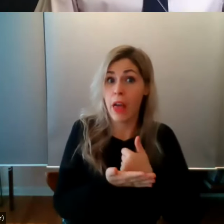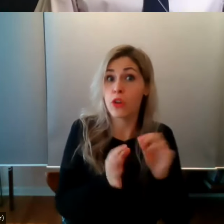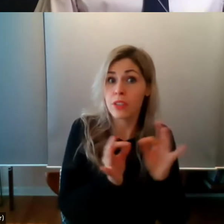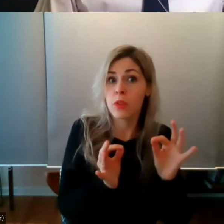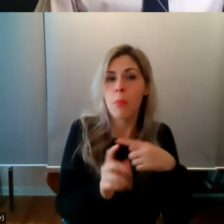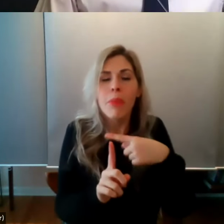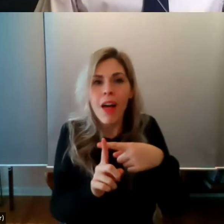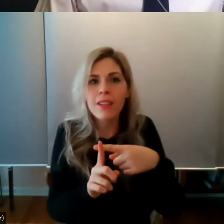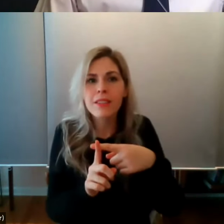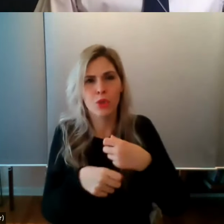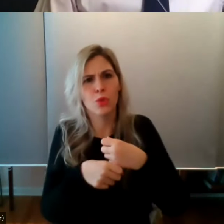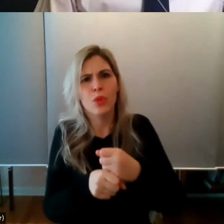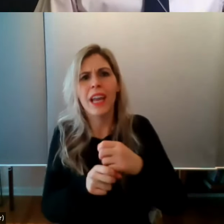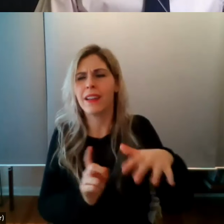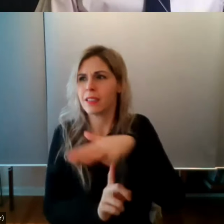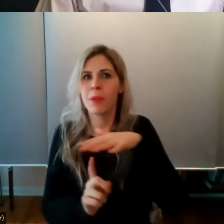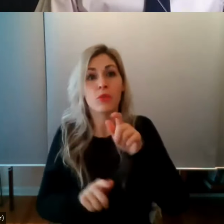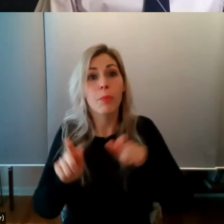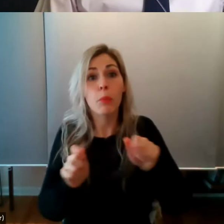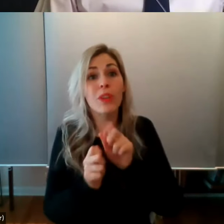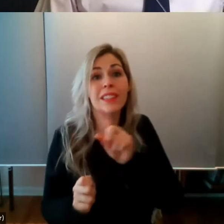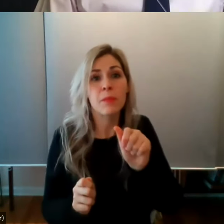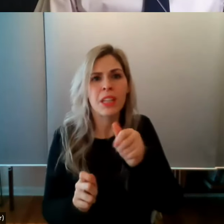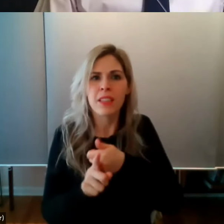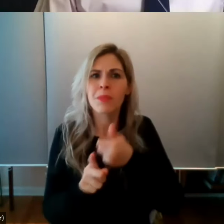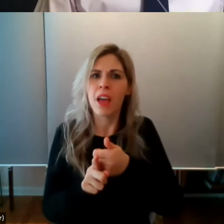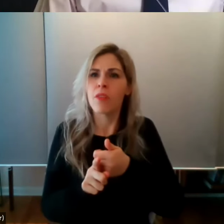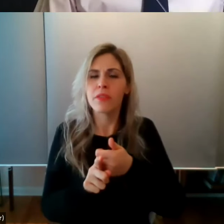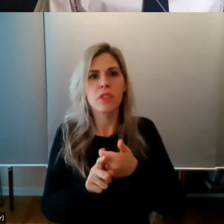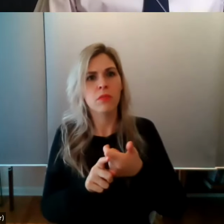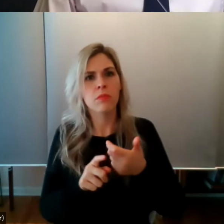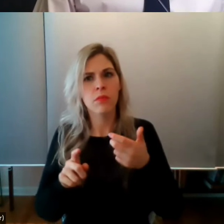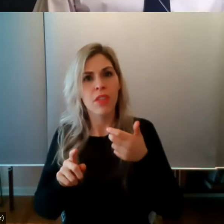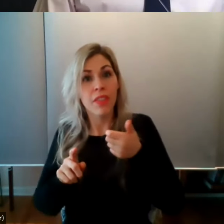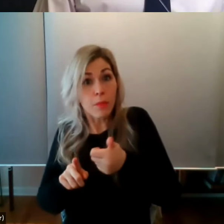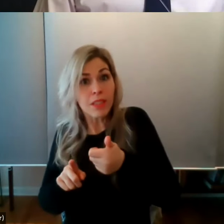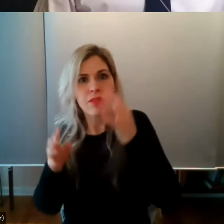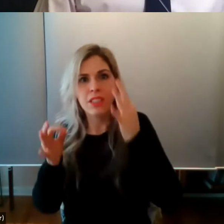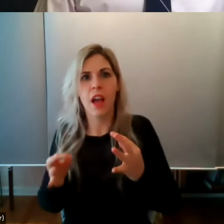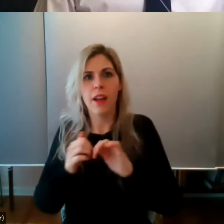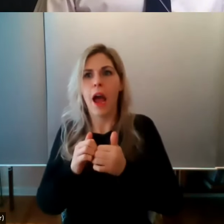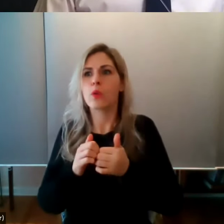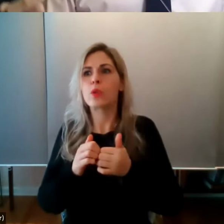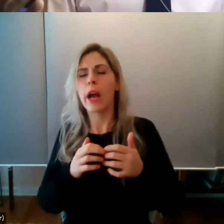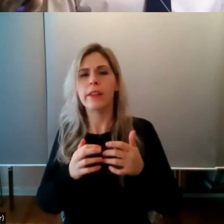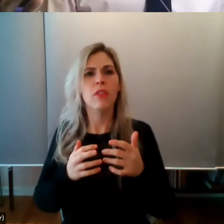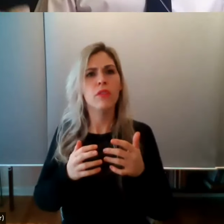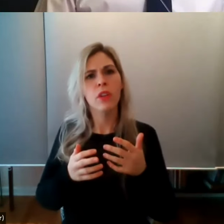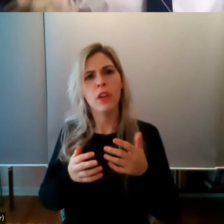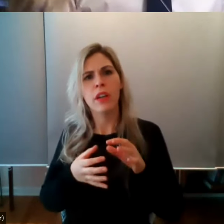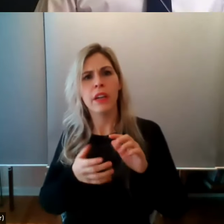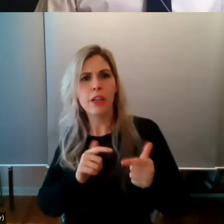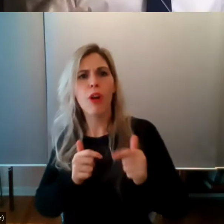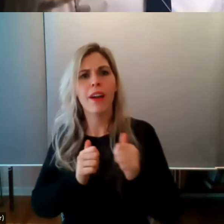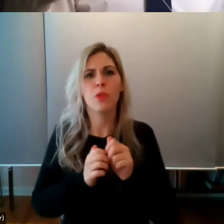space where persons with disabilities were given freedom in how they chose to navigate the current research with their